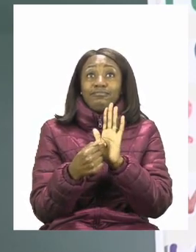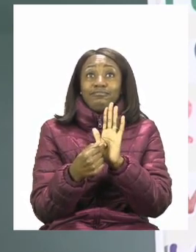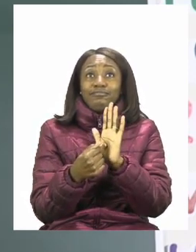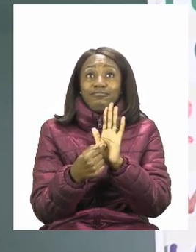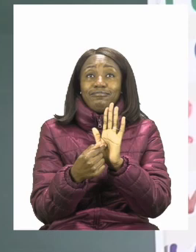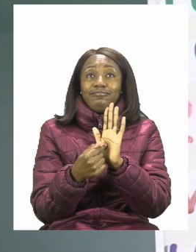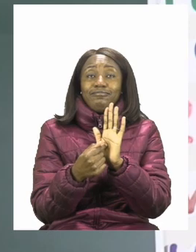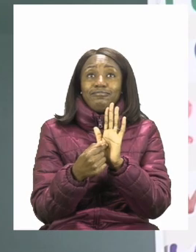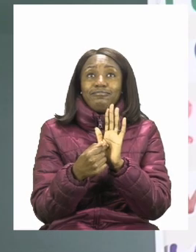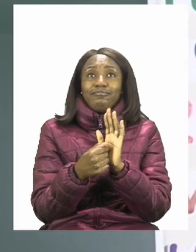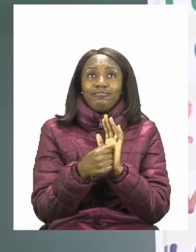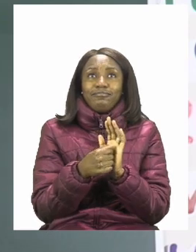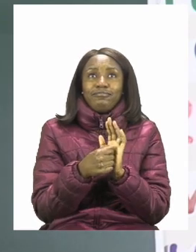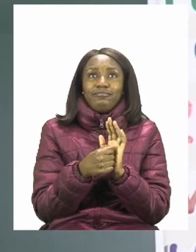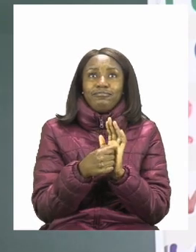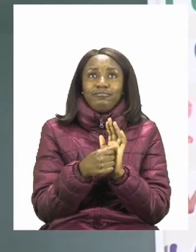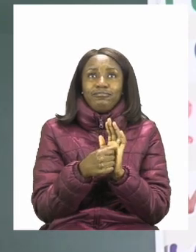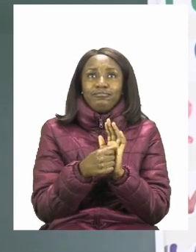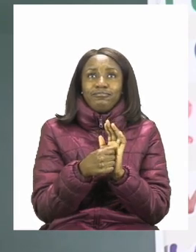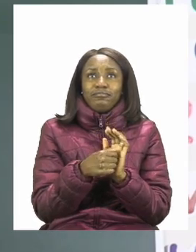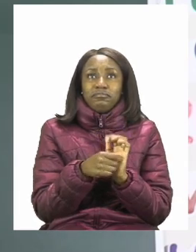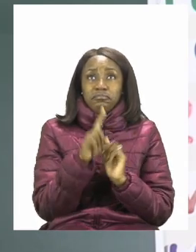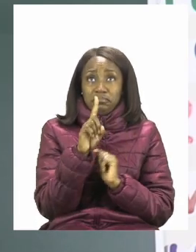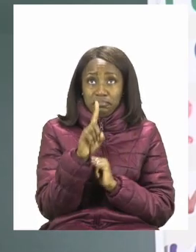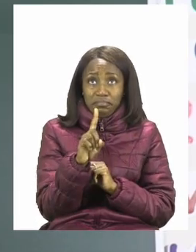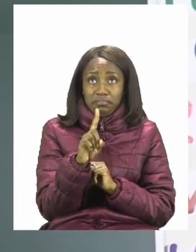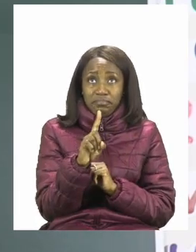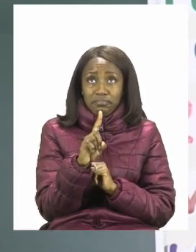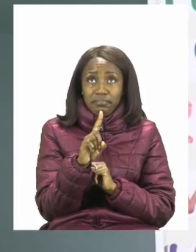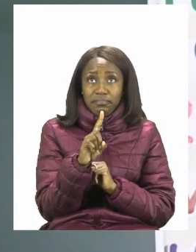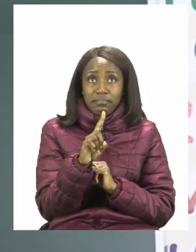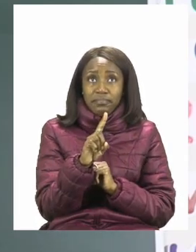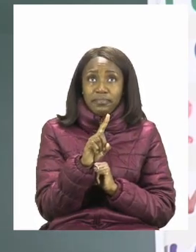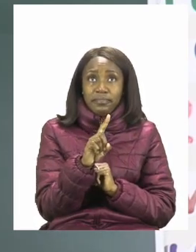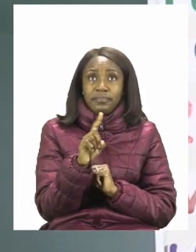up here. So I'm putting in 1,